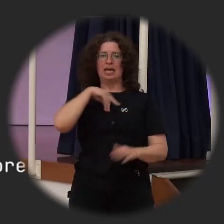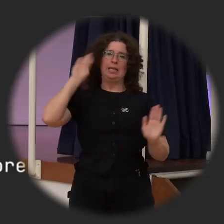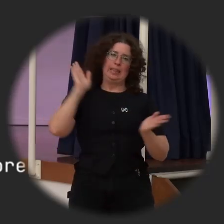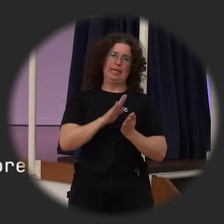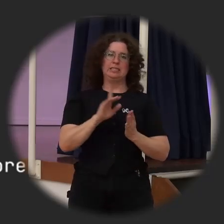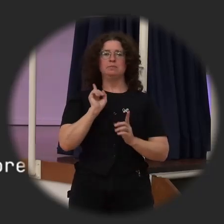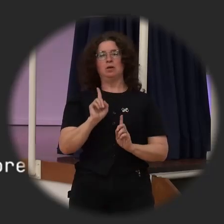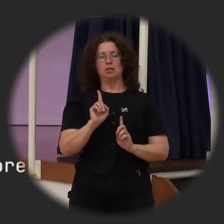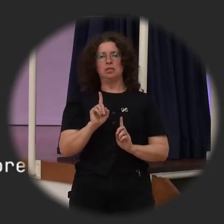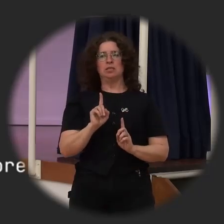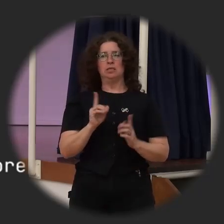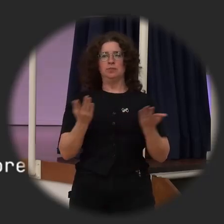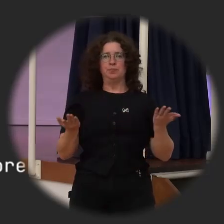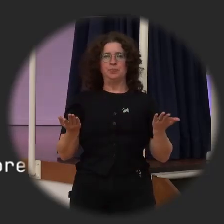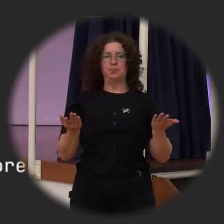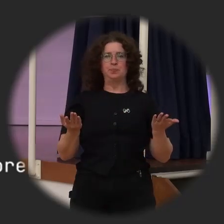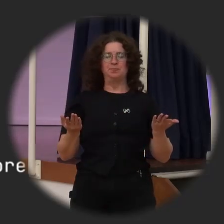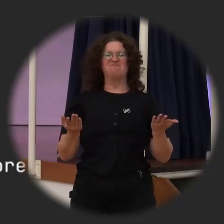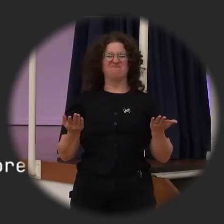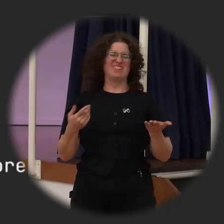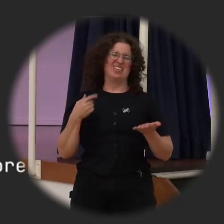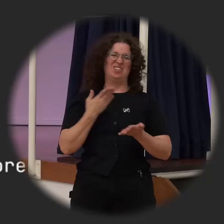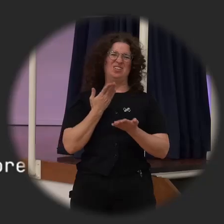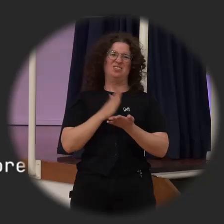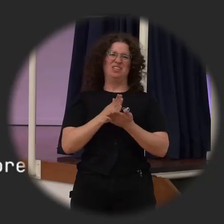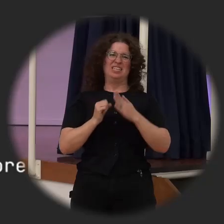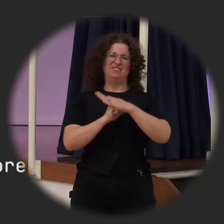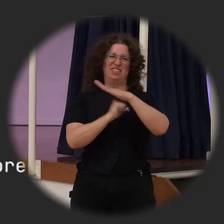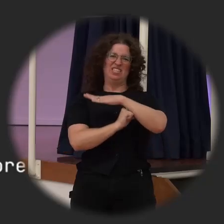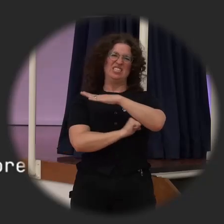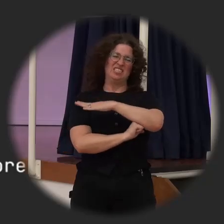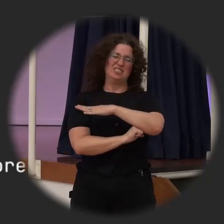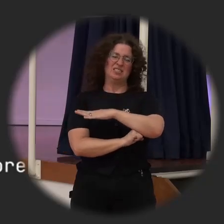but they are quite foundational, so you want to look